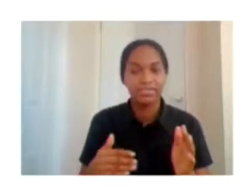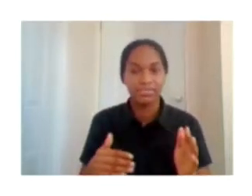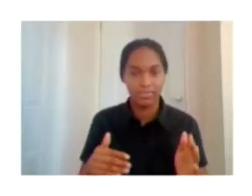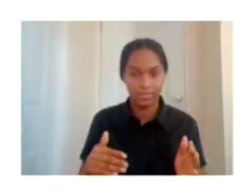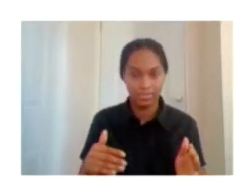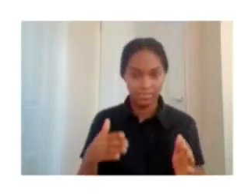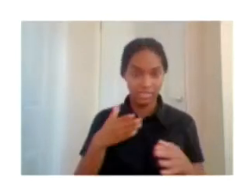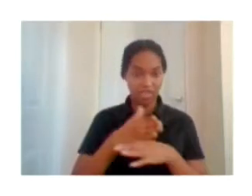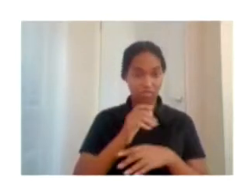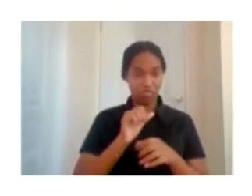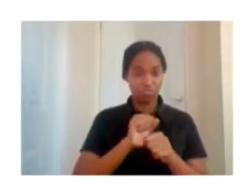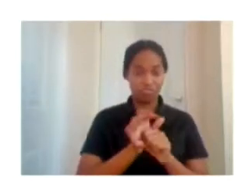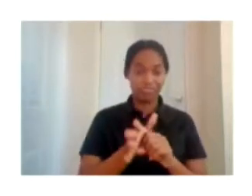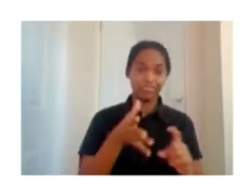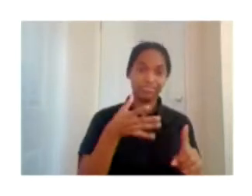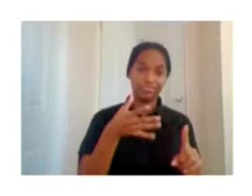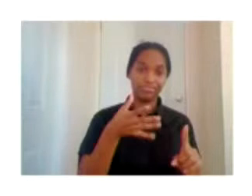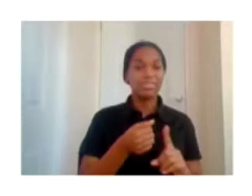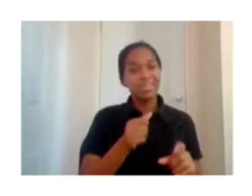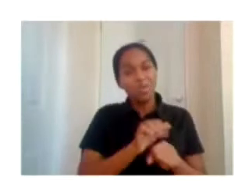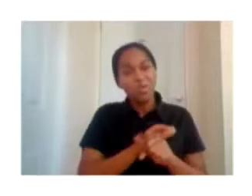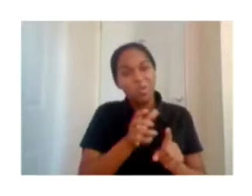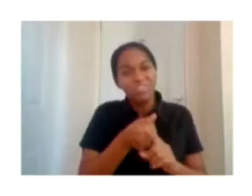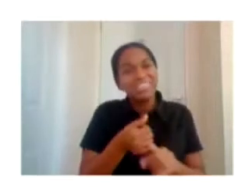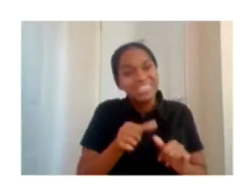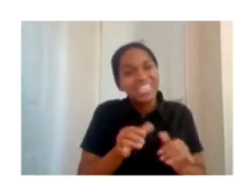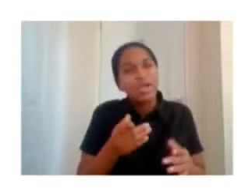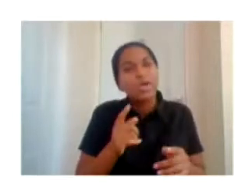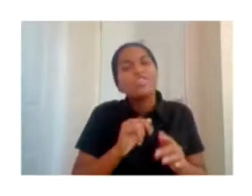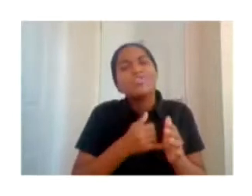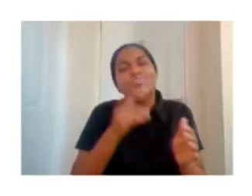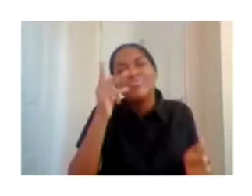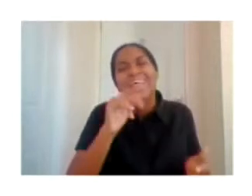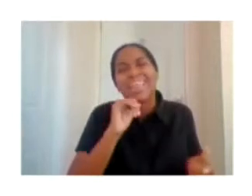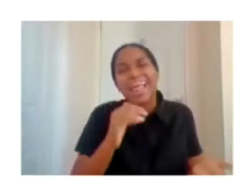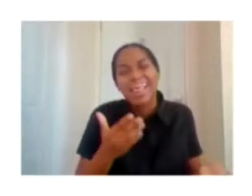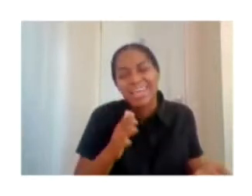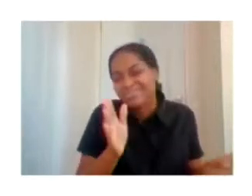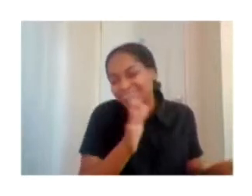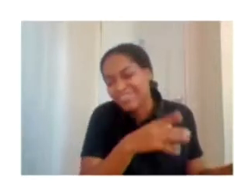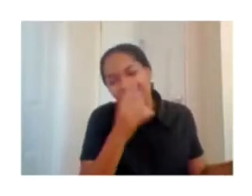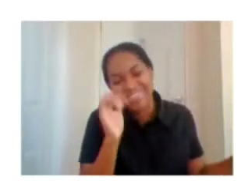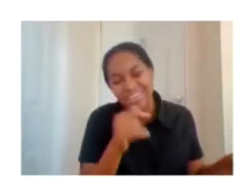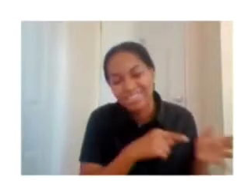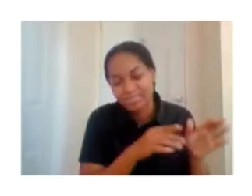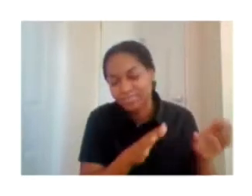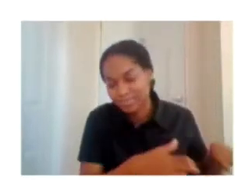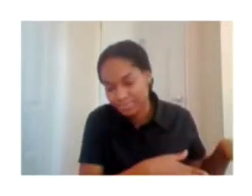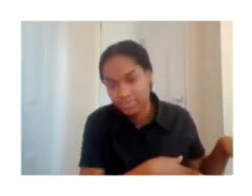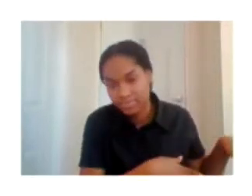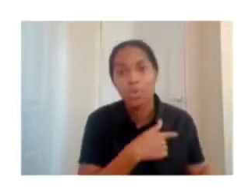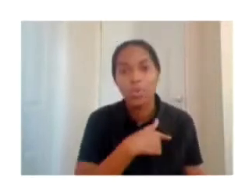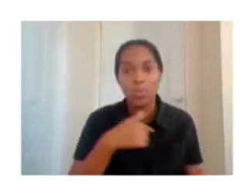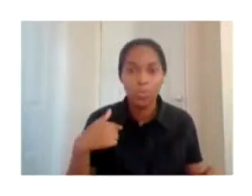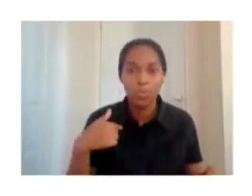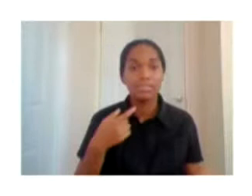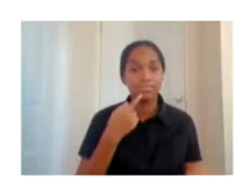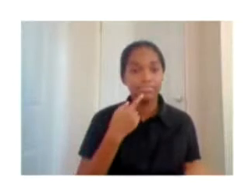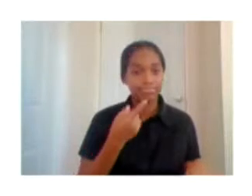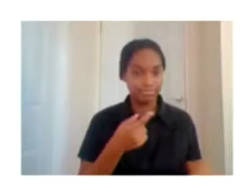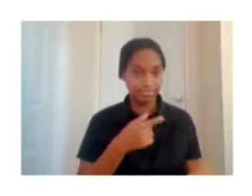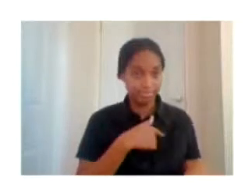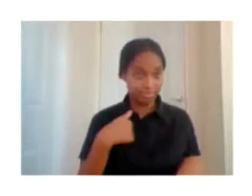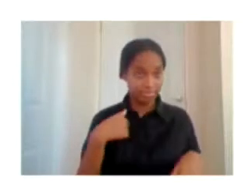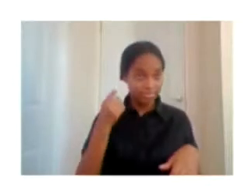after COVID. Well, I mean, COVID's still here, but let's just pretend it's not for that example. So we said, we understand